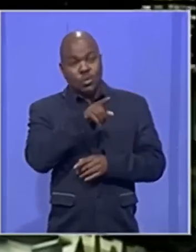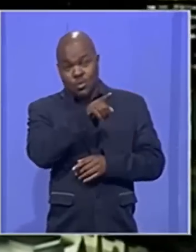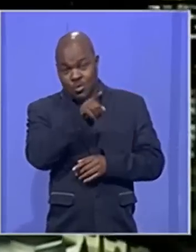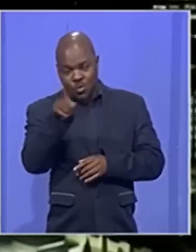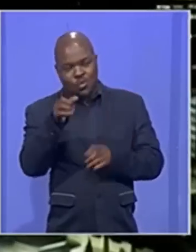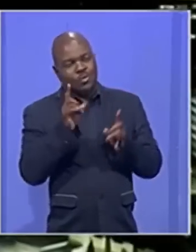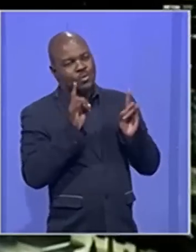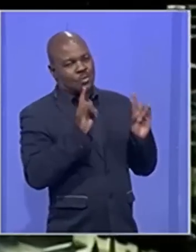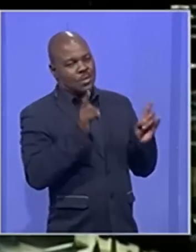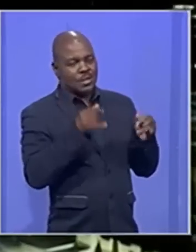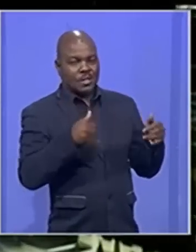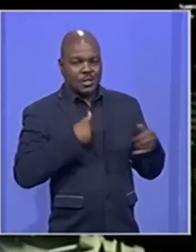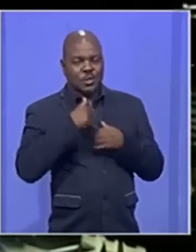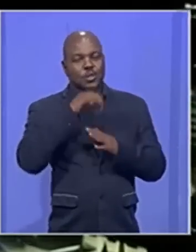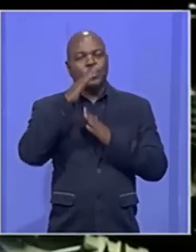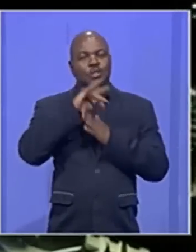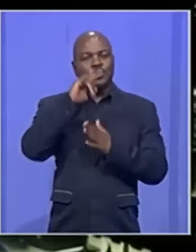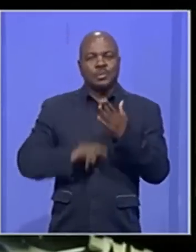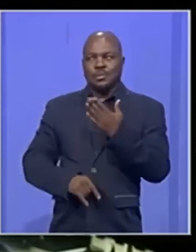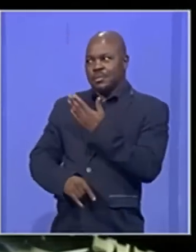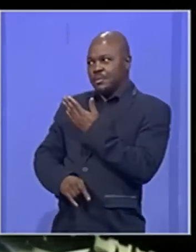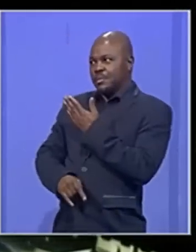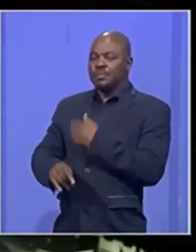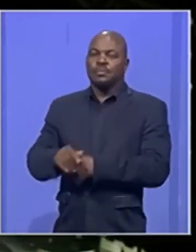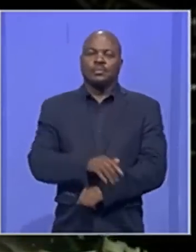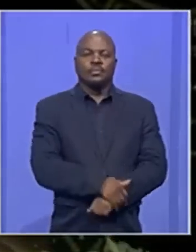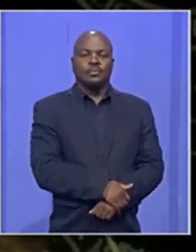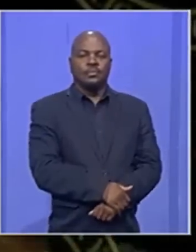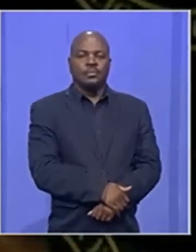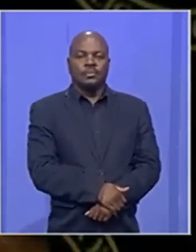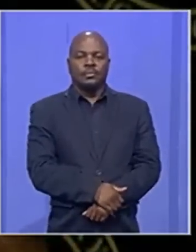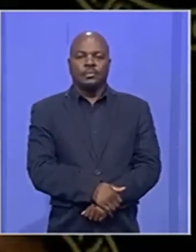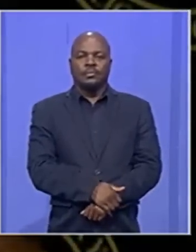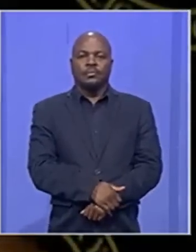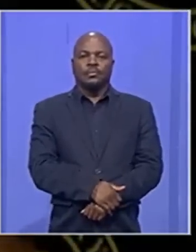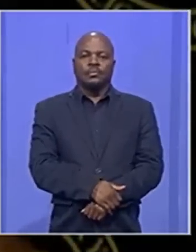mmoyi empa ha re dithakgole ka dihlooho tsa tsona